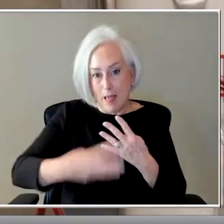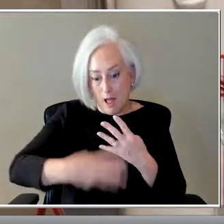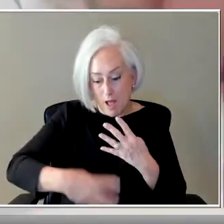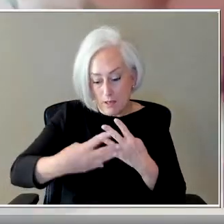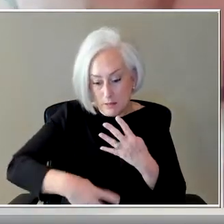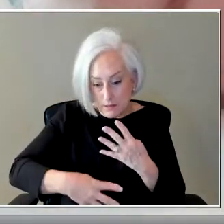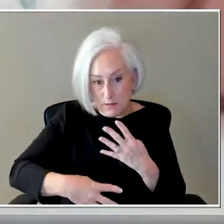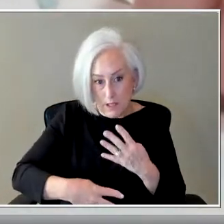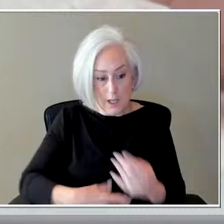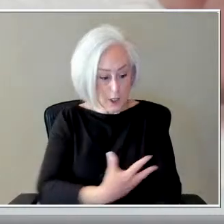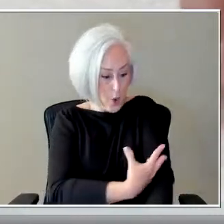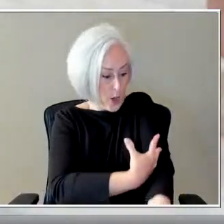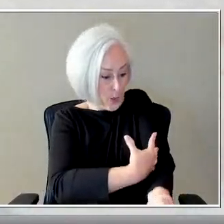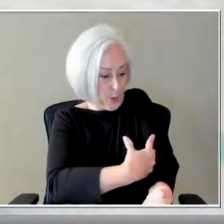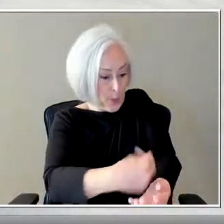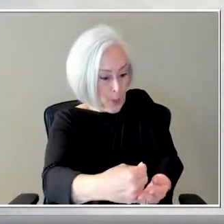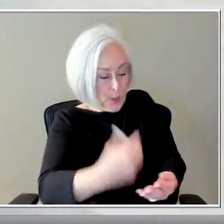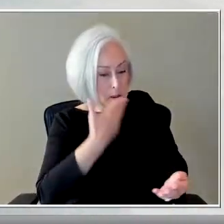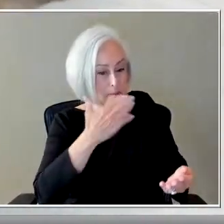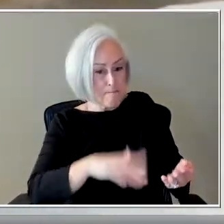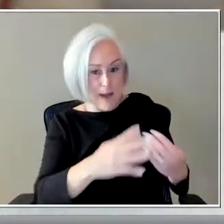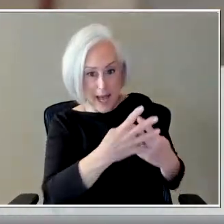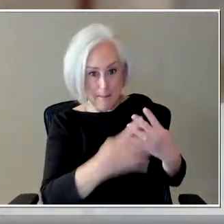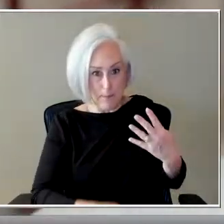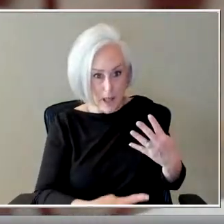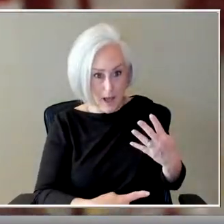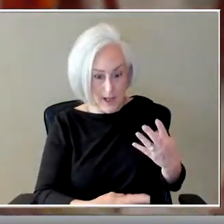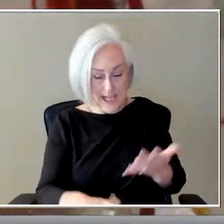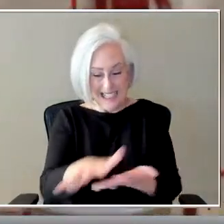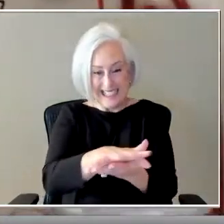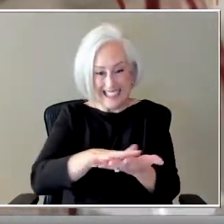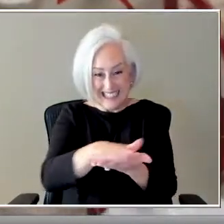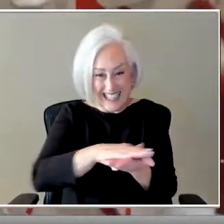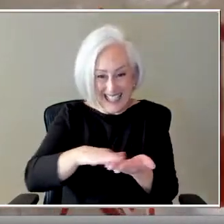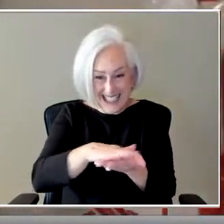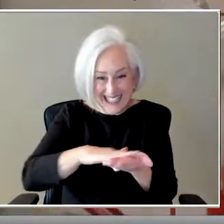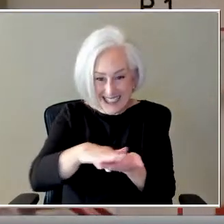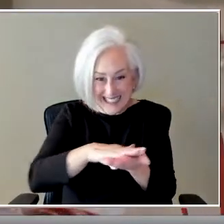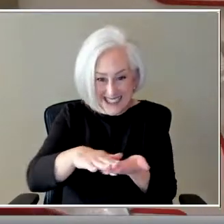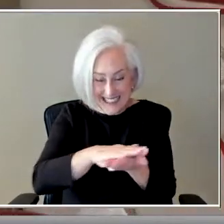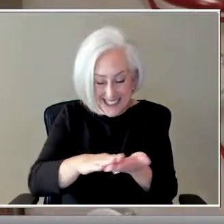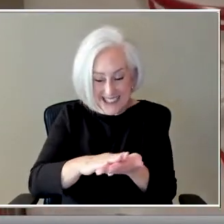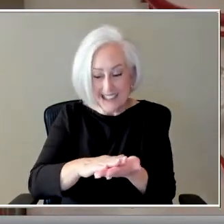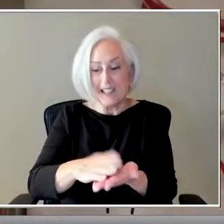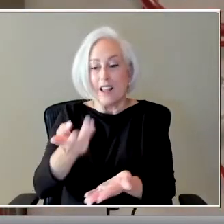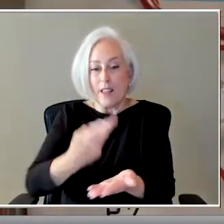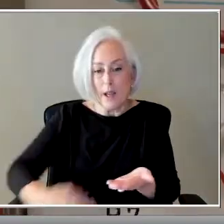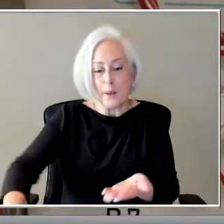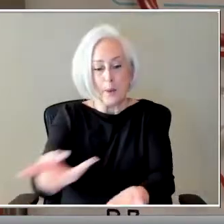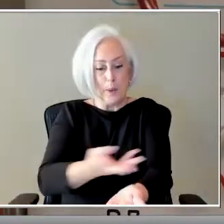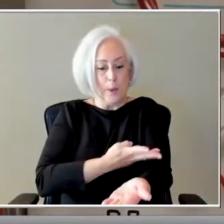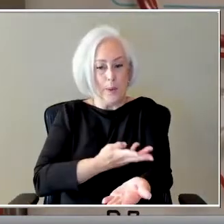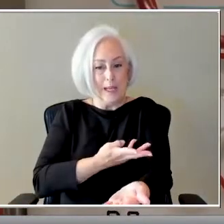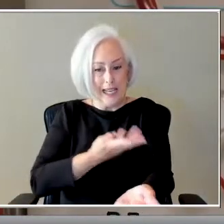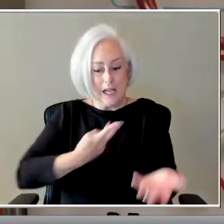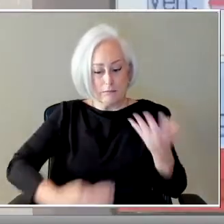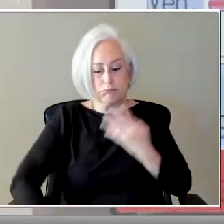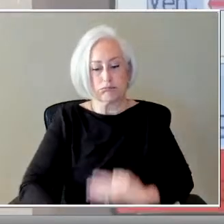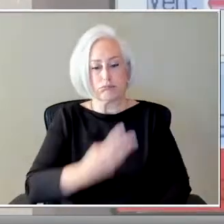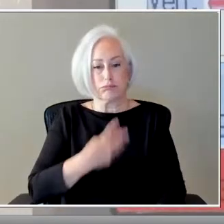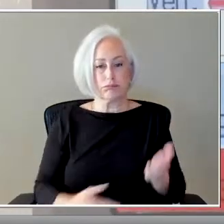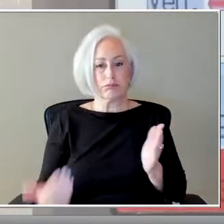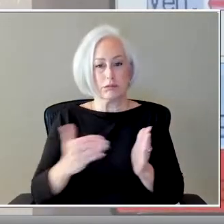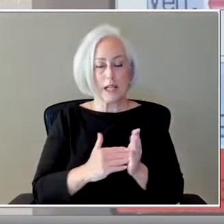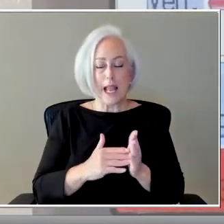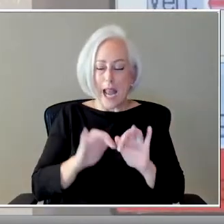which helped with her lower her cholesterol. Mm-hmm. How does that also help lower blood pressure? Is it lowering the